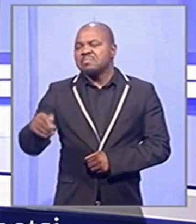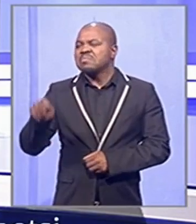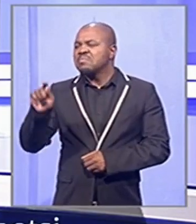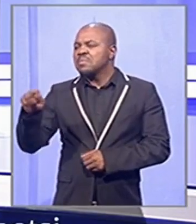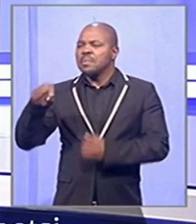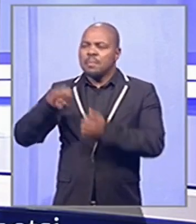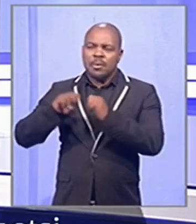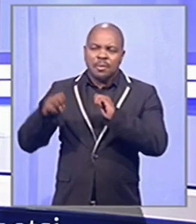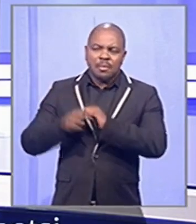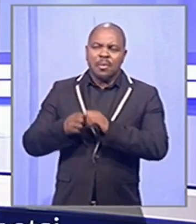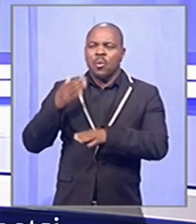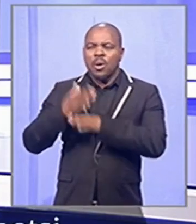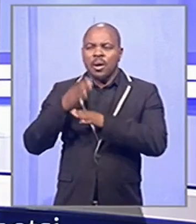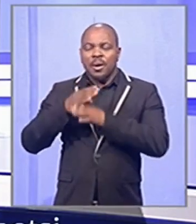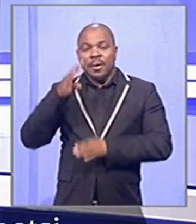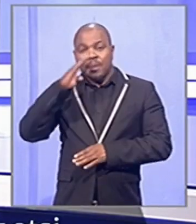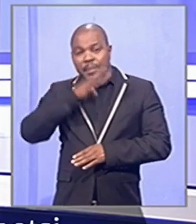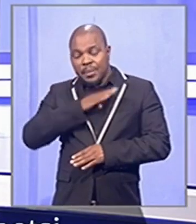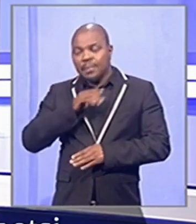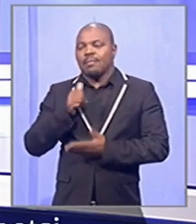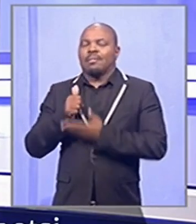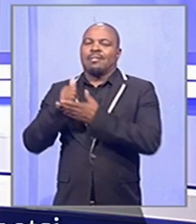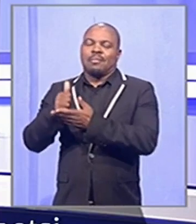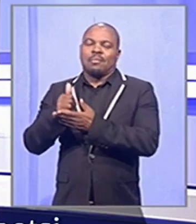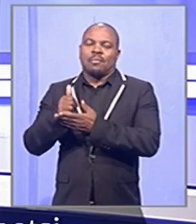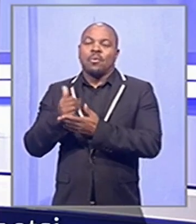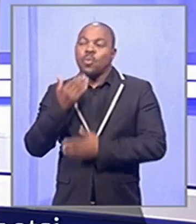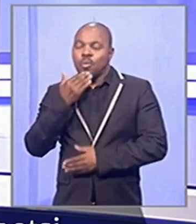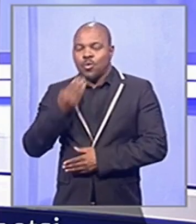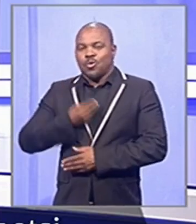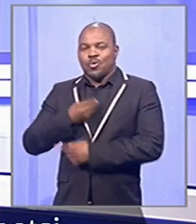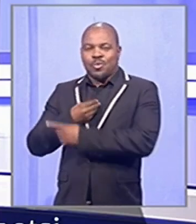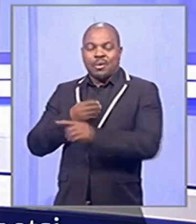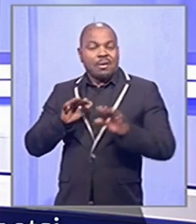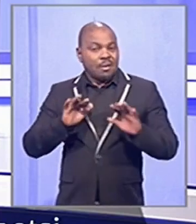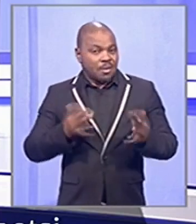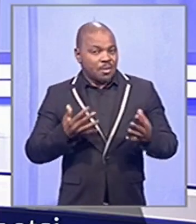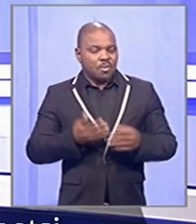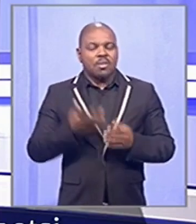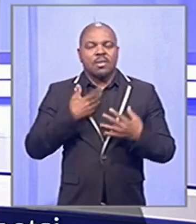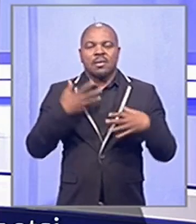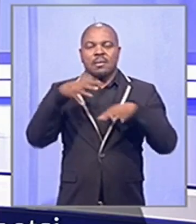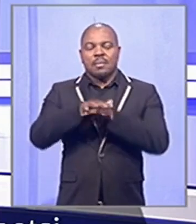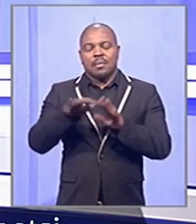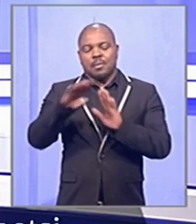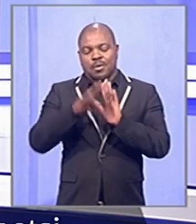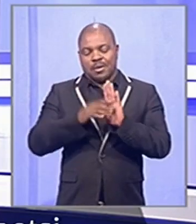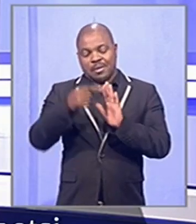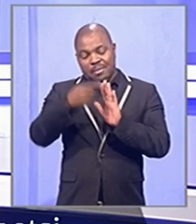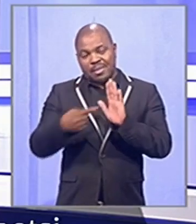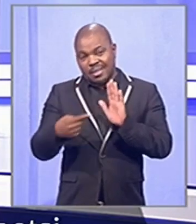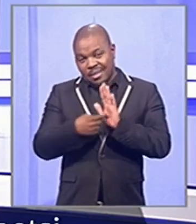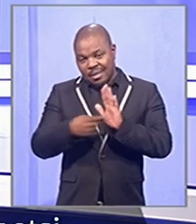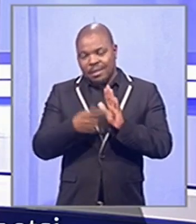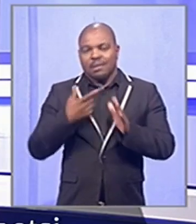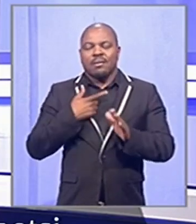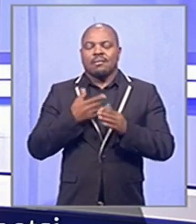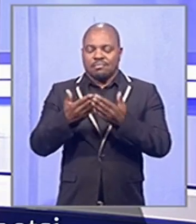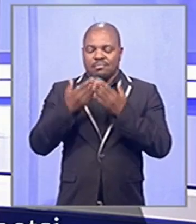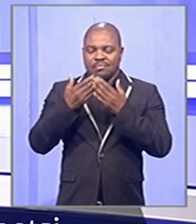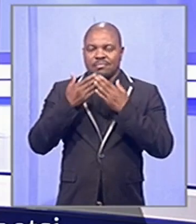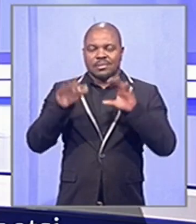Hare hatela pele, DA entse tshepiso ya moshwelella ya hore e tla rarolla mathata a teng a leqemele hodimo la